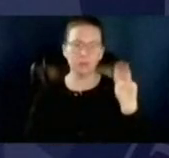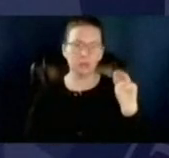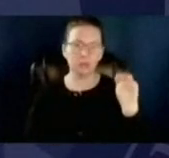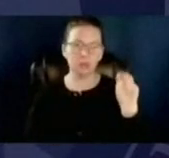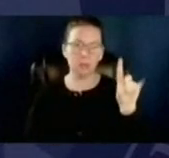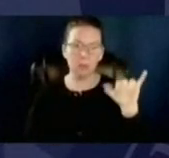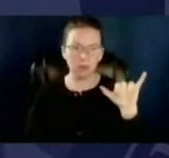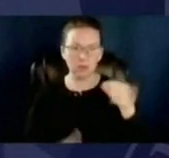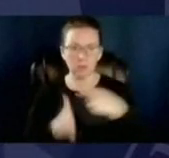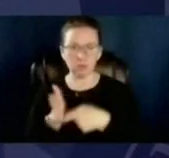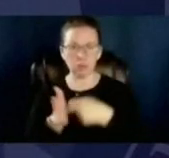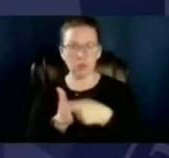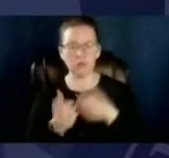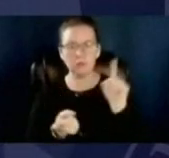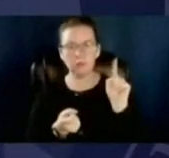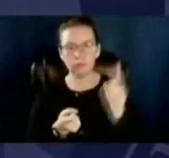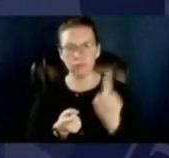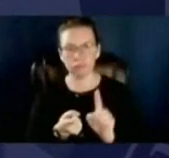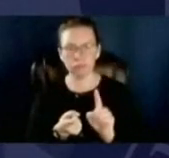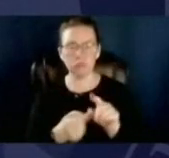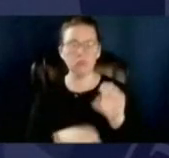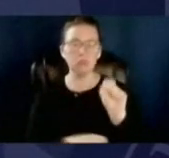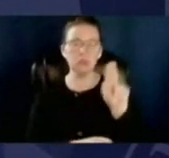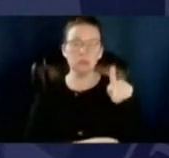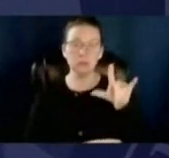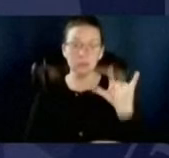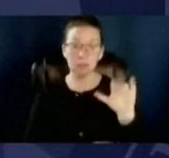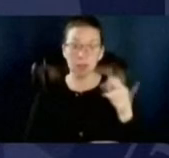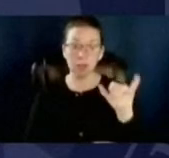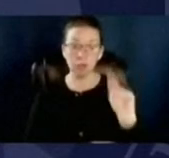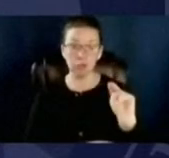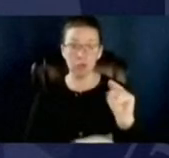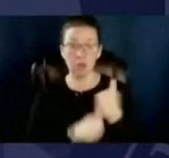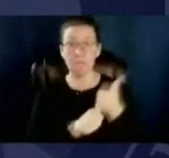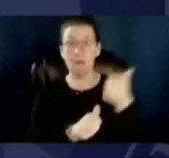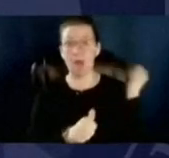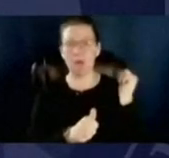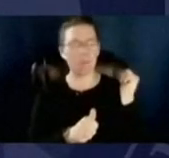eased. Supply chain snarls are being resolved.